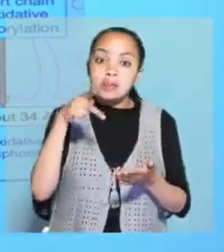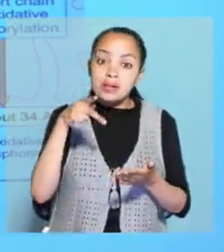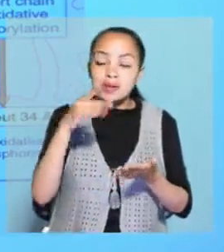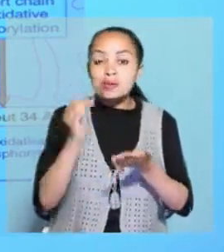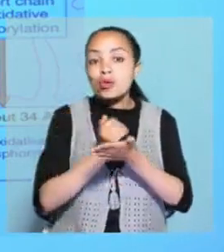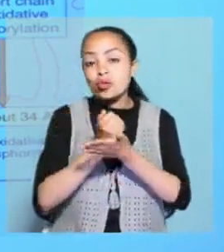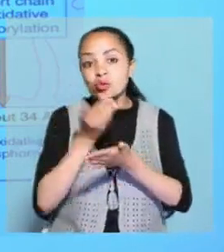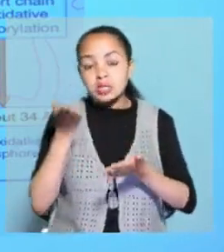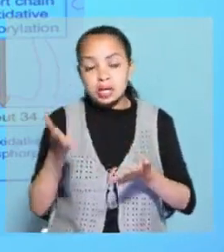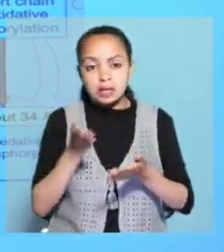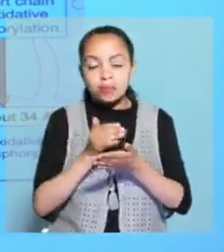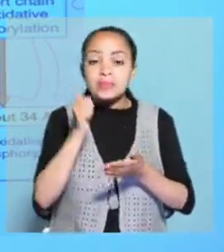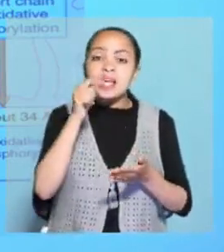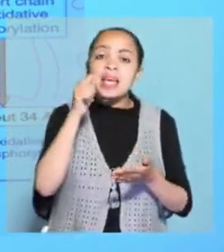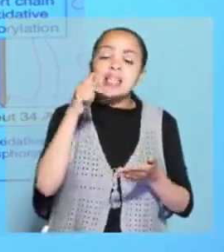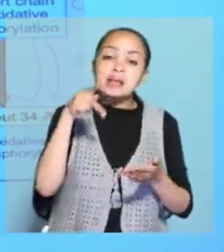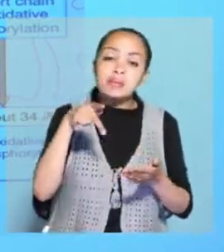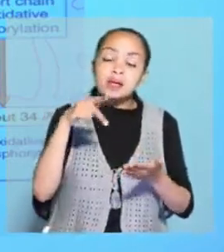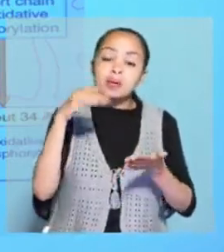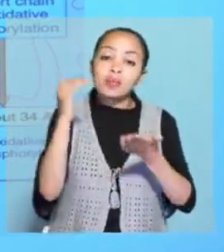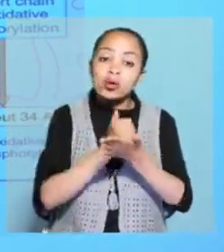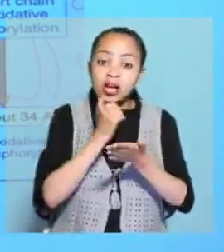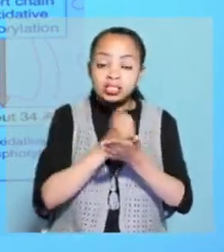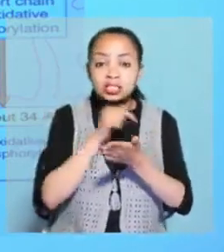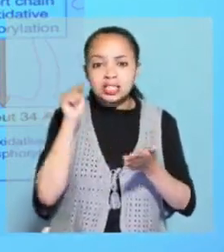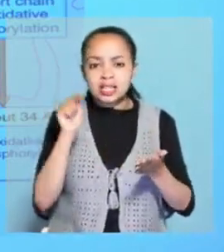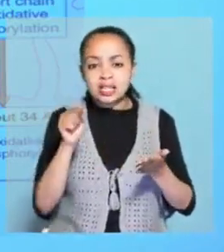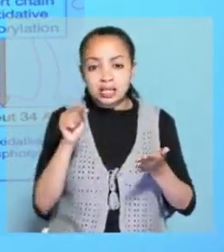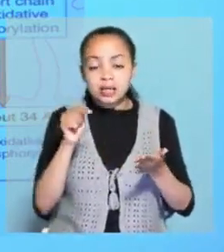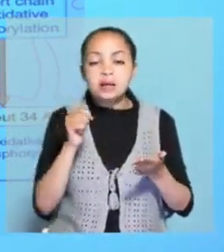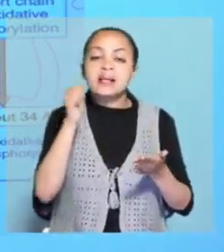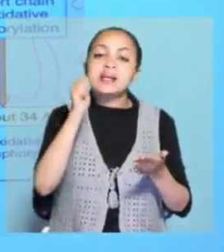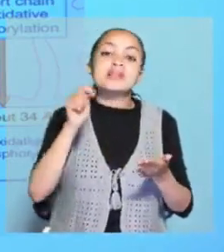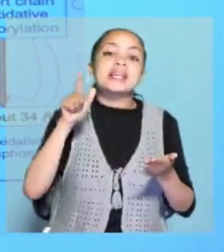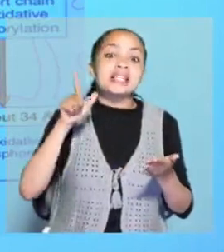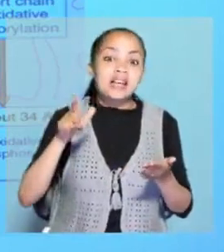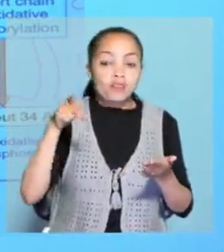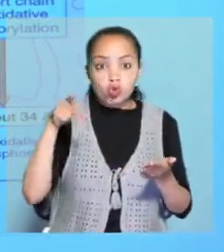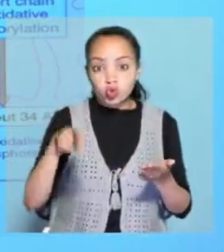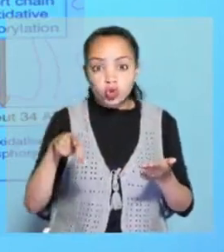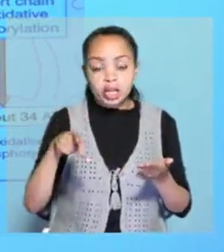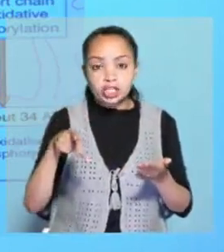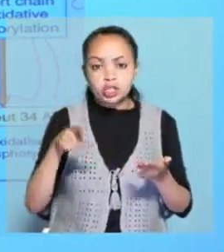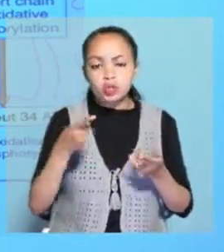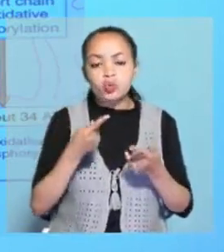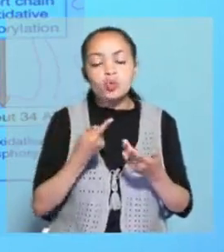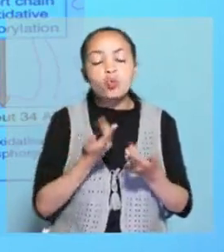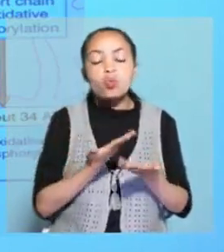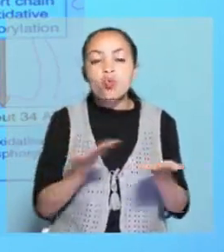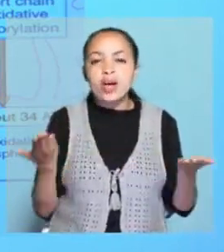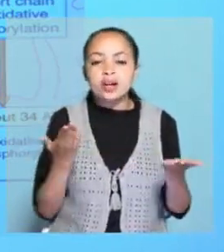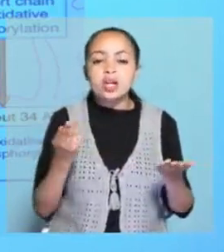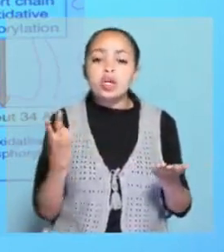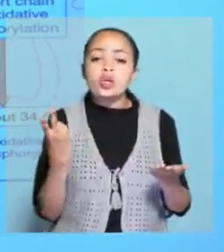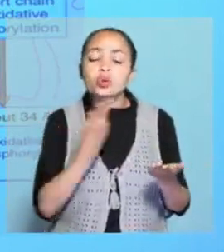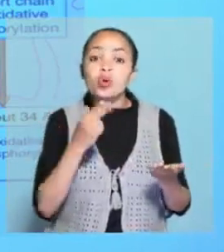produced here. ATP production still here is by substrate level phosphorylation, where 2